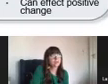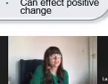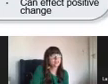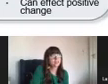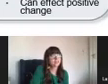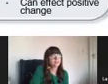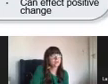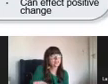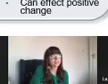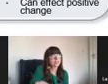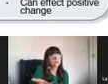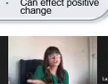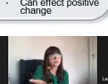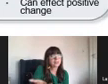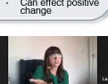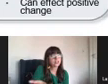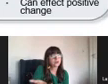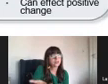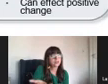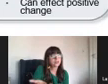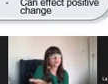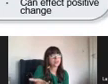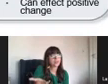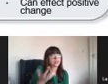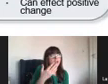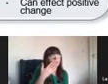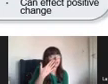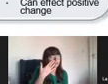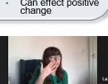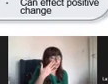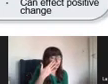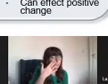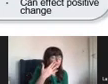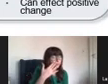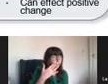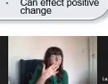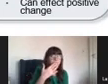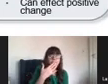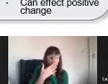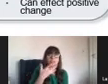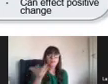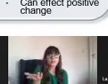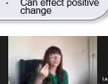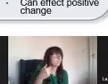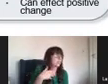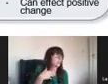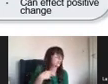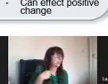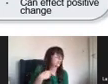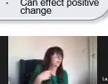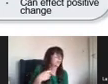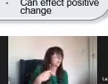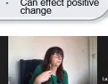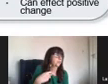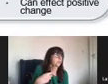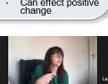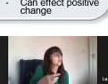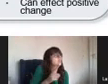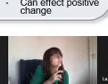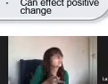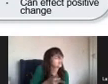disabled people, deaf people in sign language, so potentially quite transformative. So moving on to convention